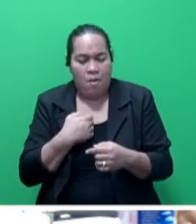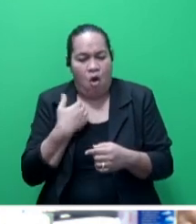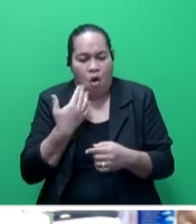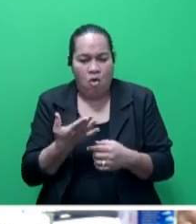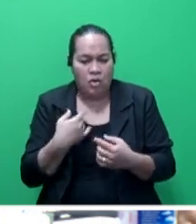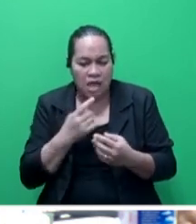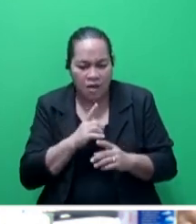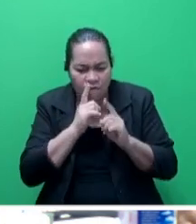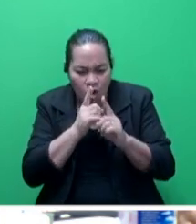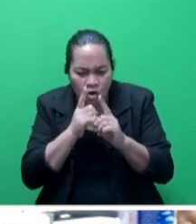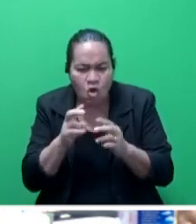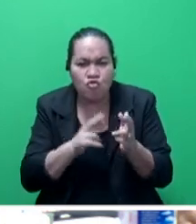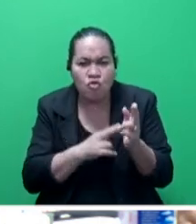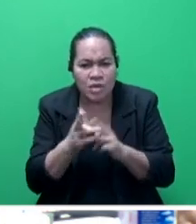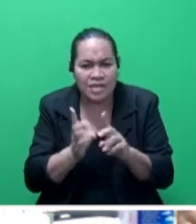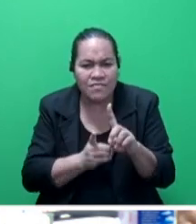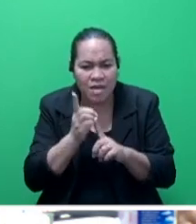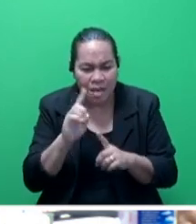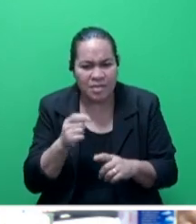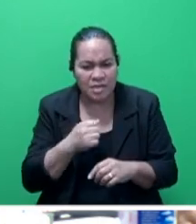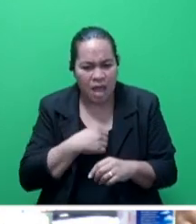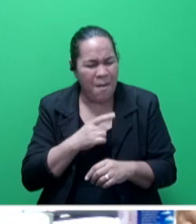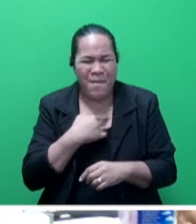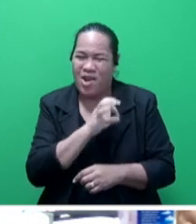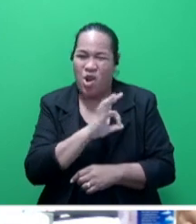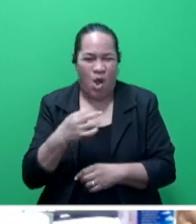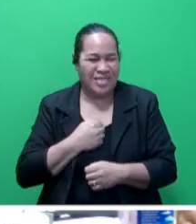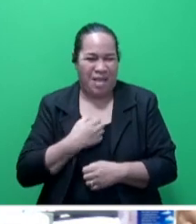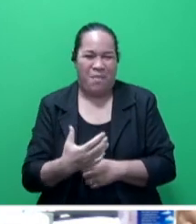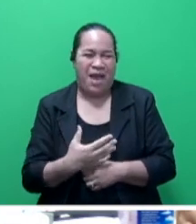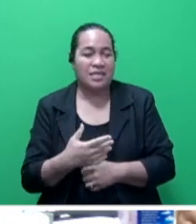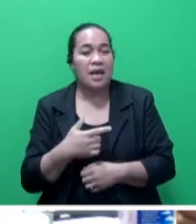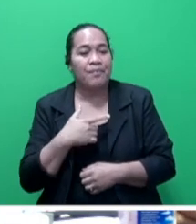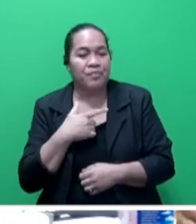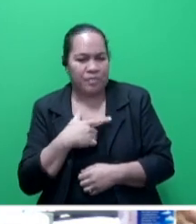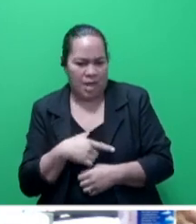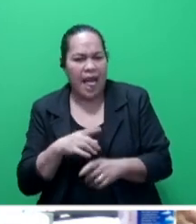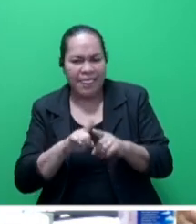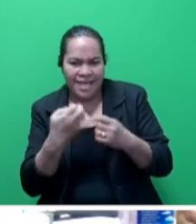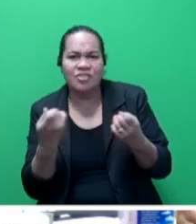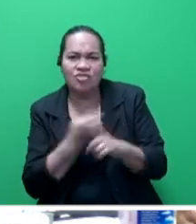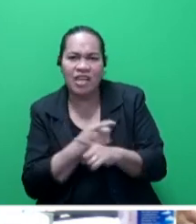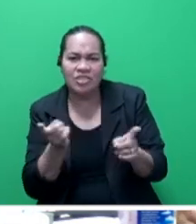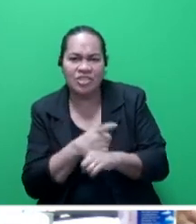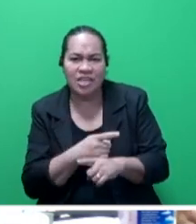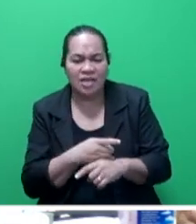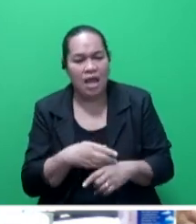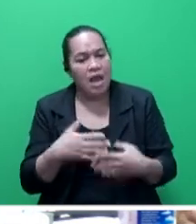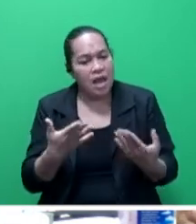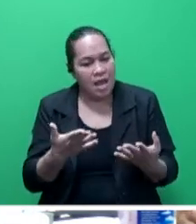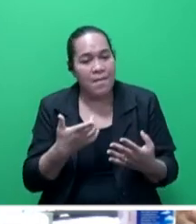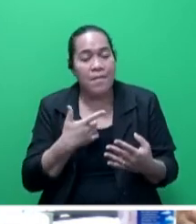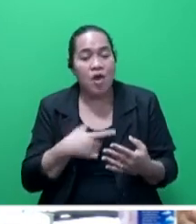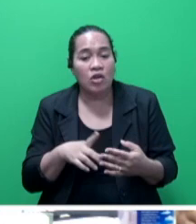very closely, am surprised, but not surprised because things have changed, but it's because of the